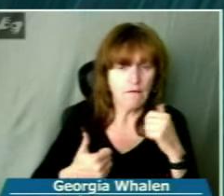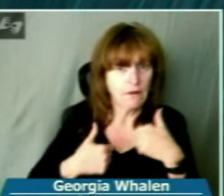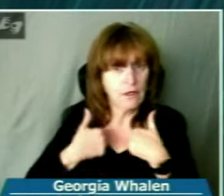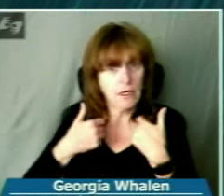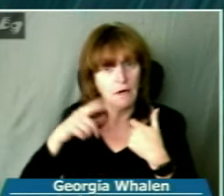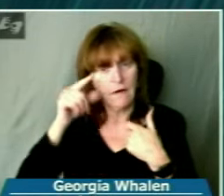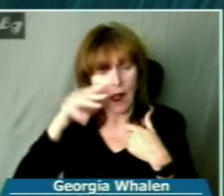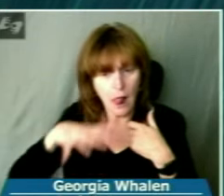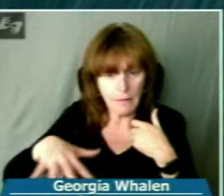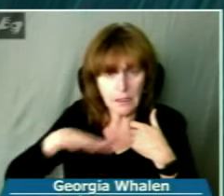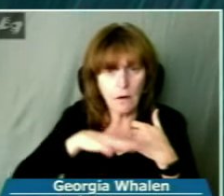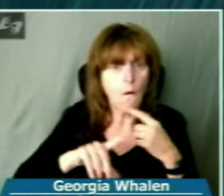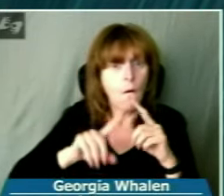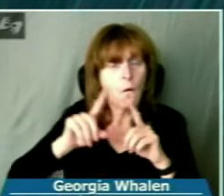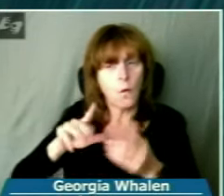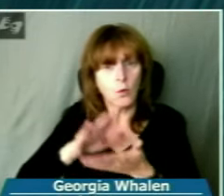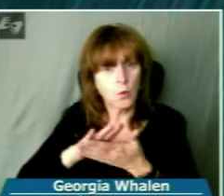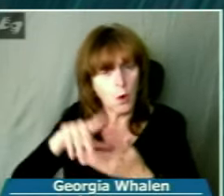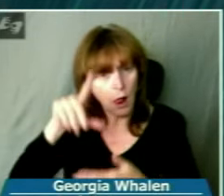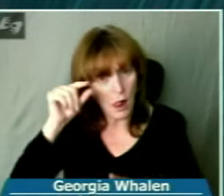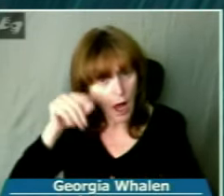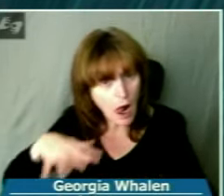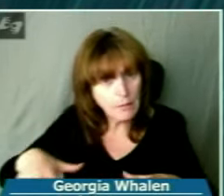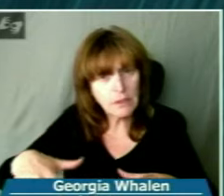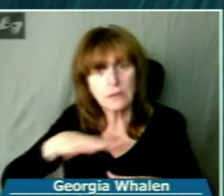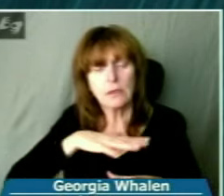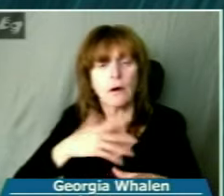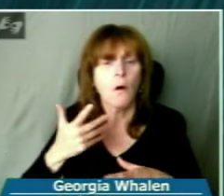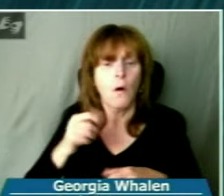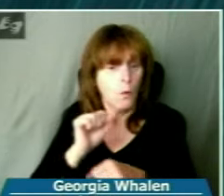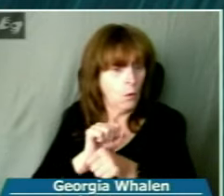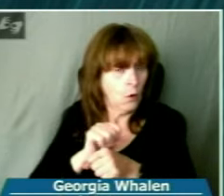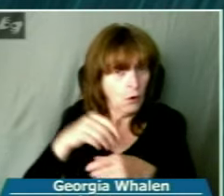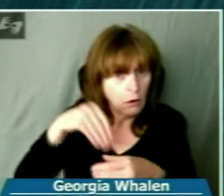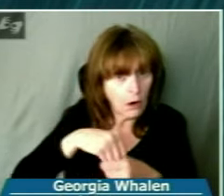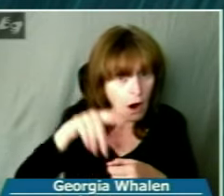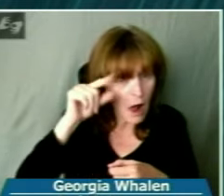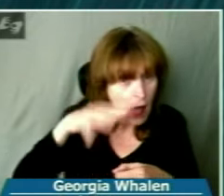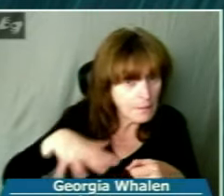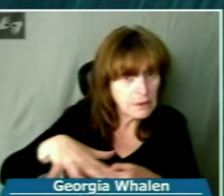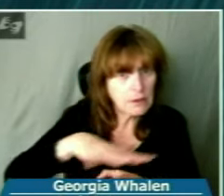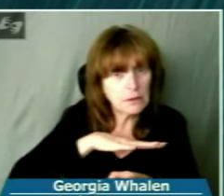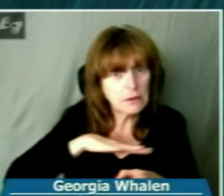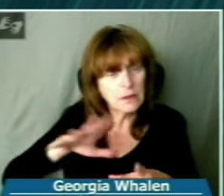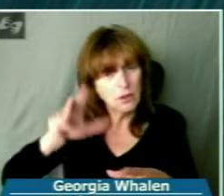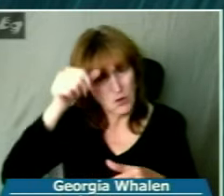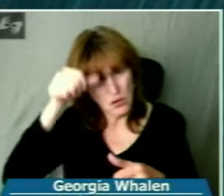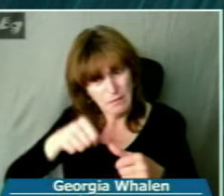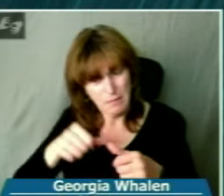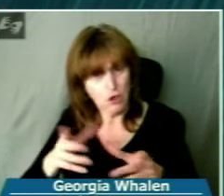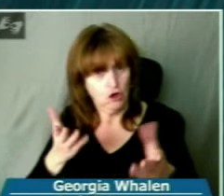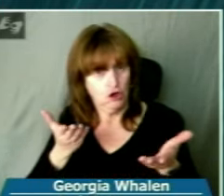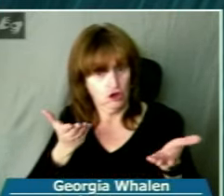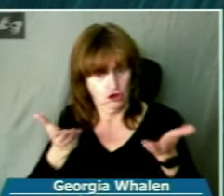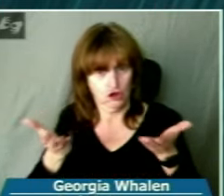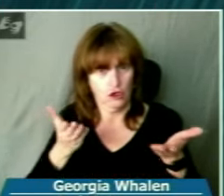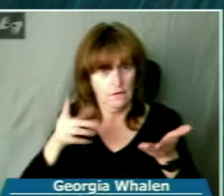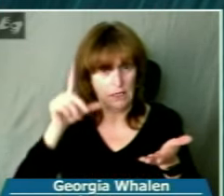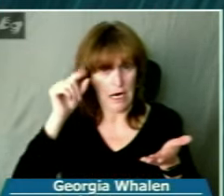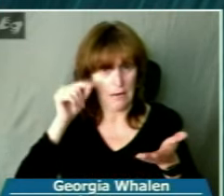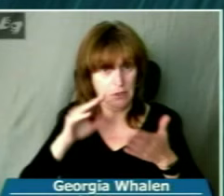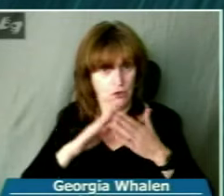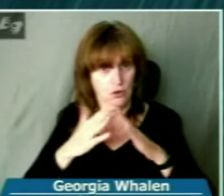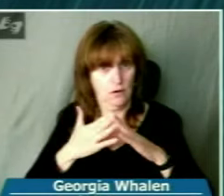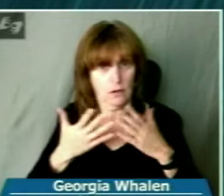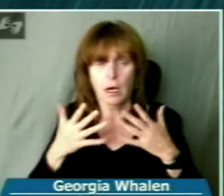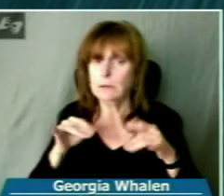to realize that services are not going to come back anytime soon to exactly the same way they were delivered in February. There